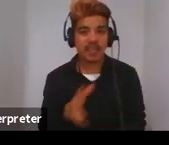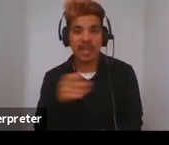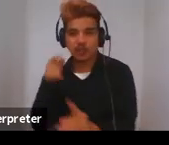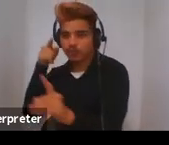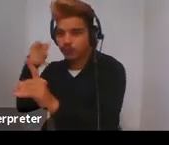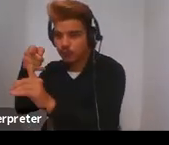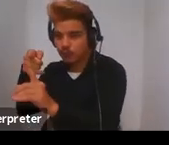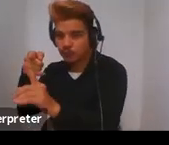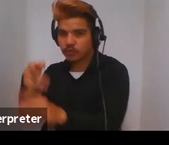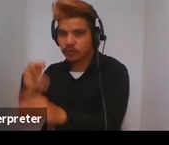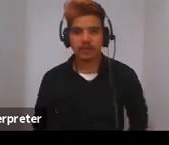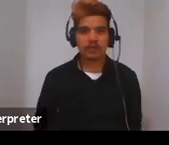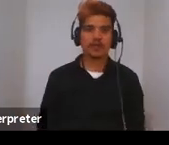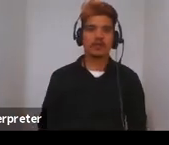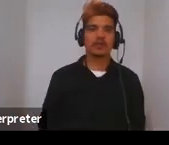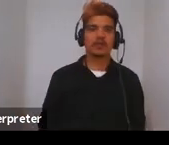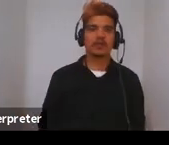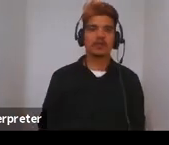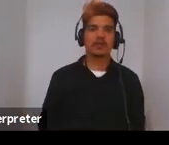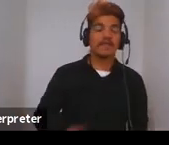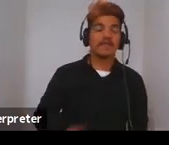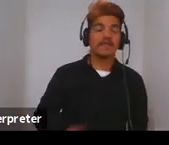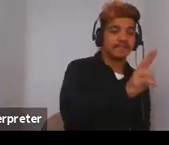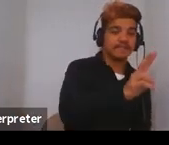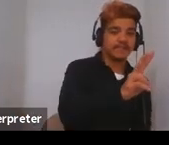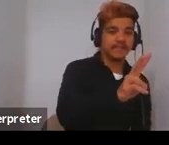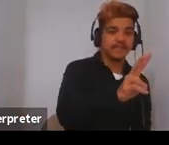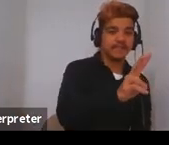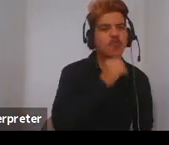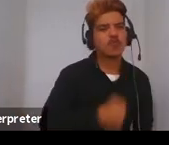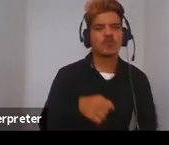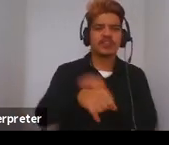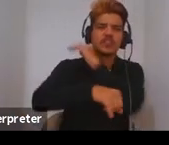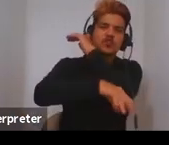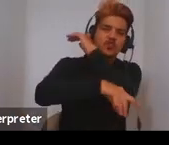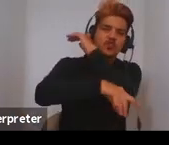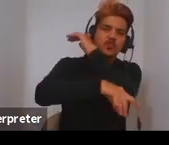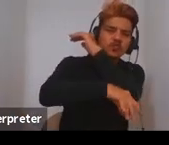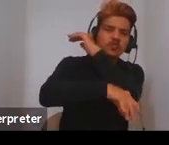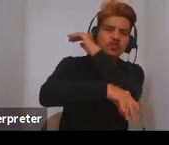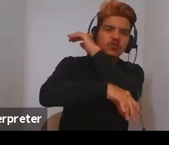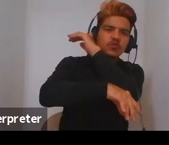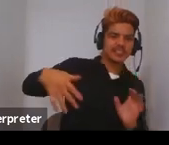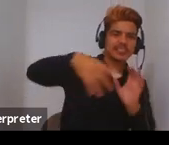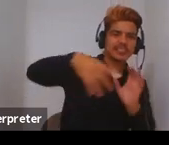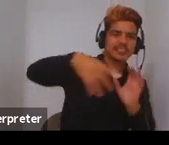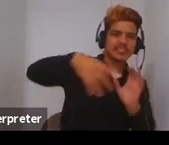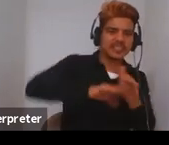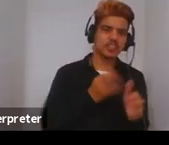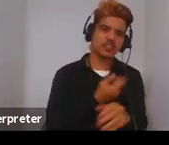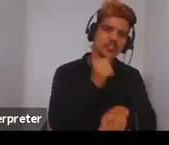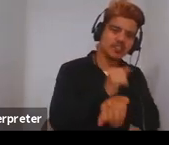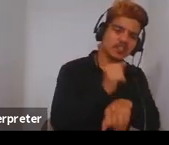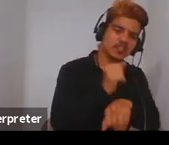target. Victim has some of the oldest roots in our work to end violence against women